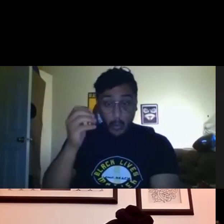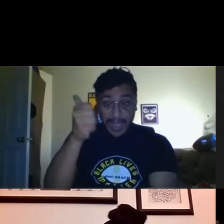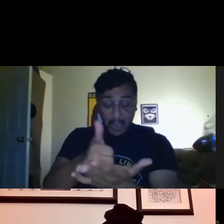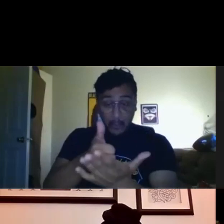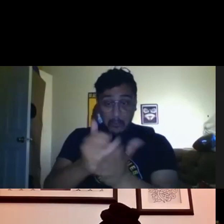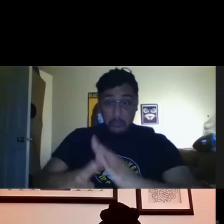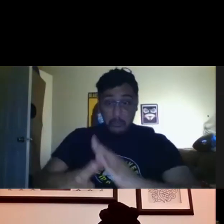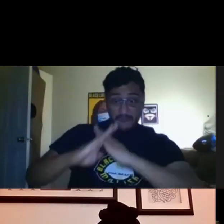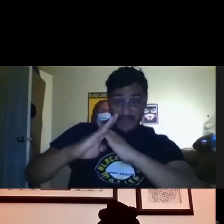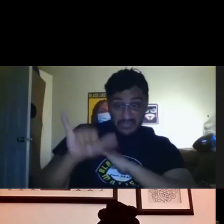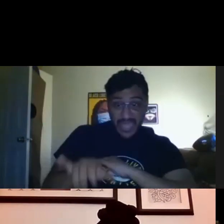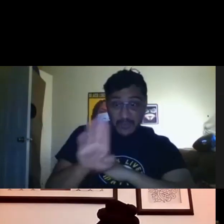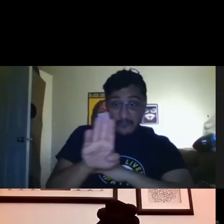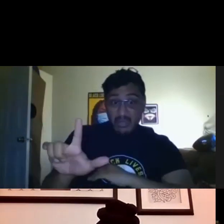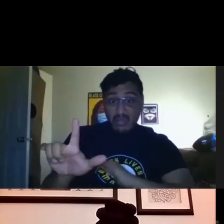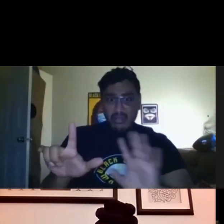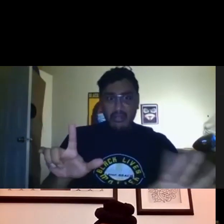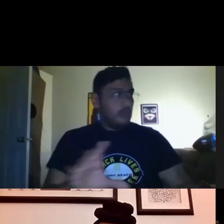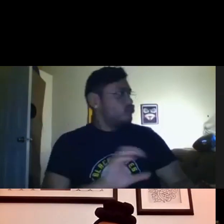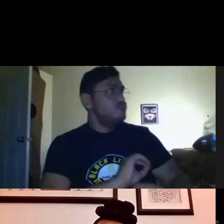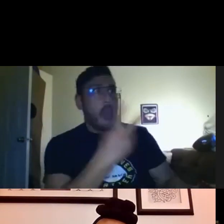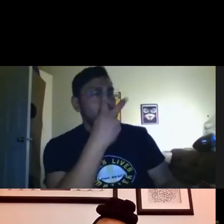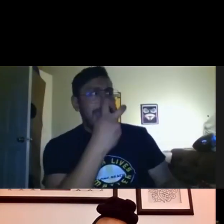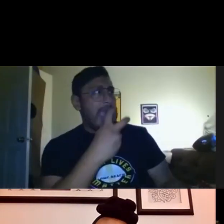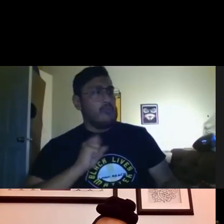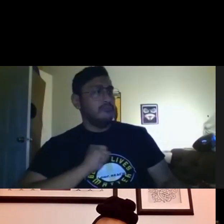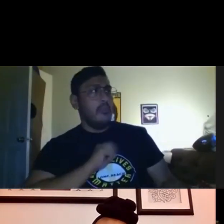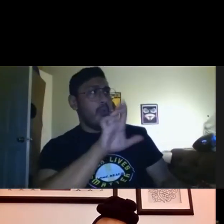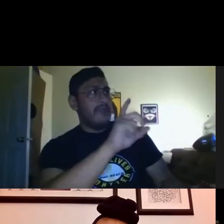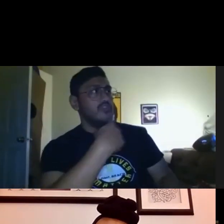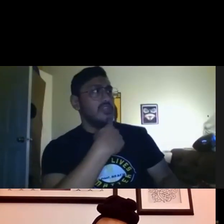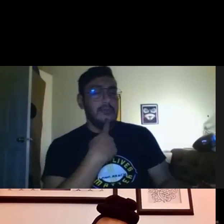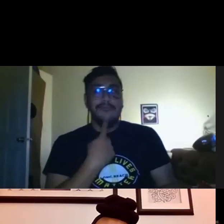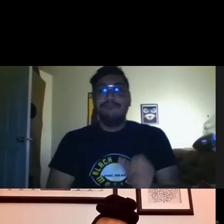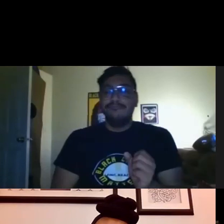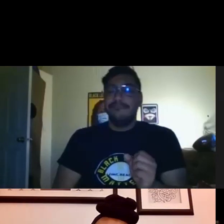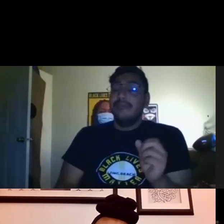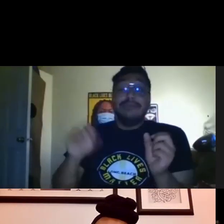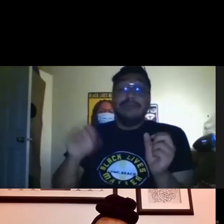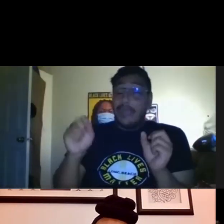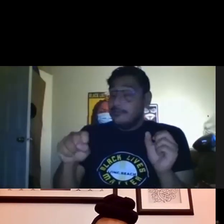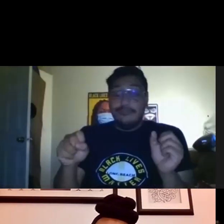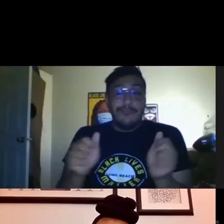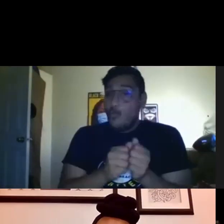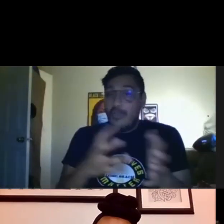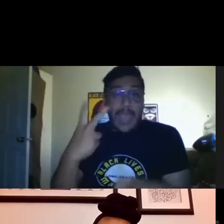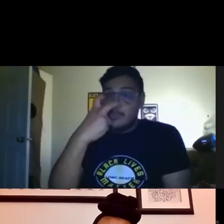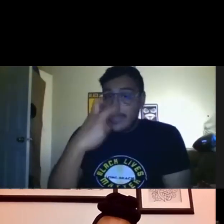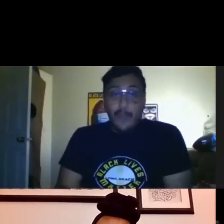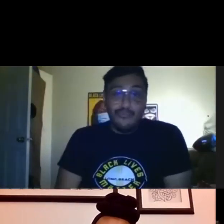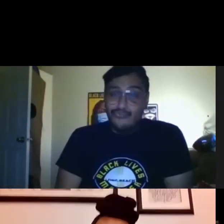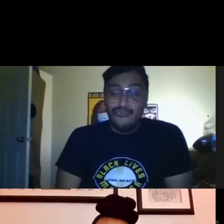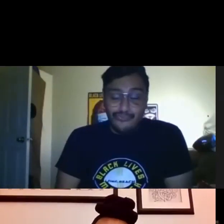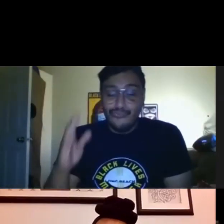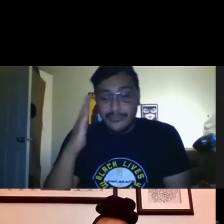doubt. But go ahead. Yes, as the senator said, without a doubt, if you're the two